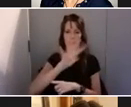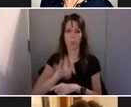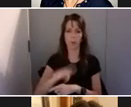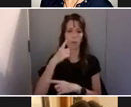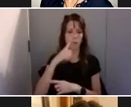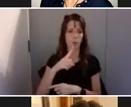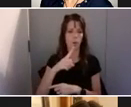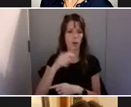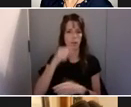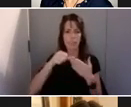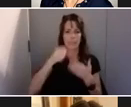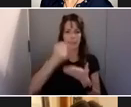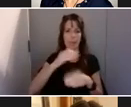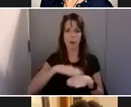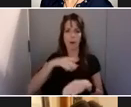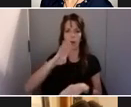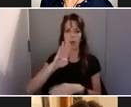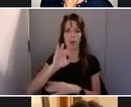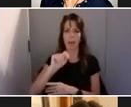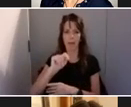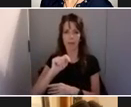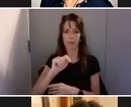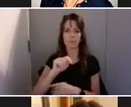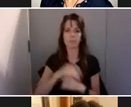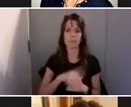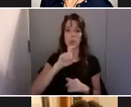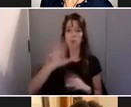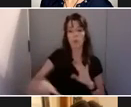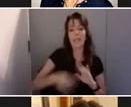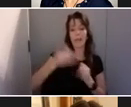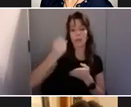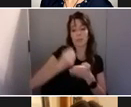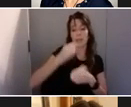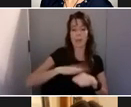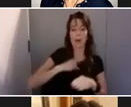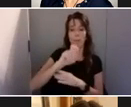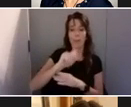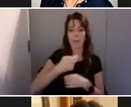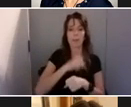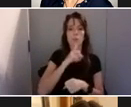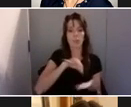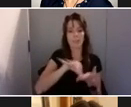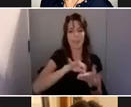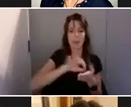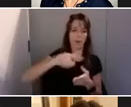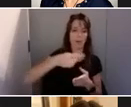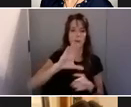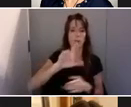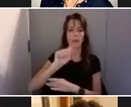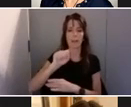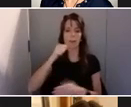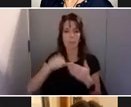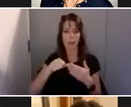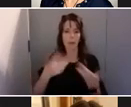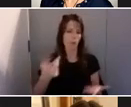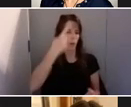stamps on ballots here. So you should put extra stamps on your ballot to make sure it's counted as first-class mail. Go ahead and take this and tell me whether